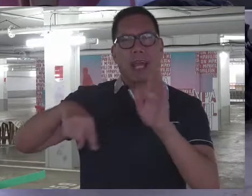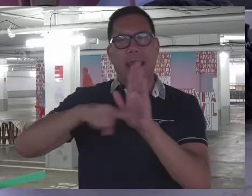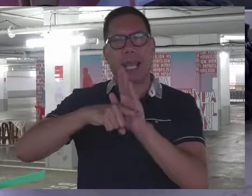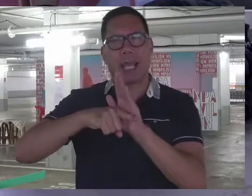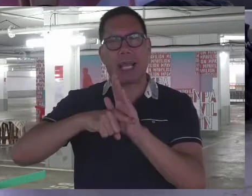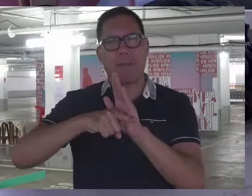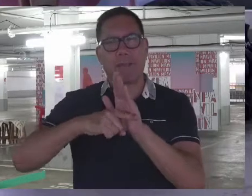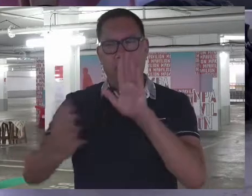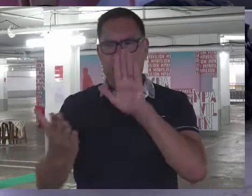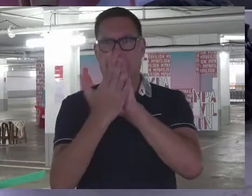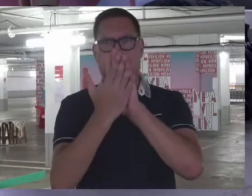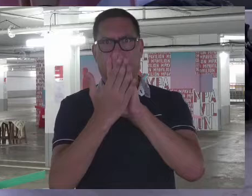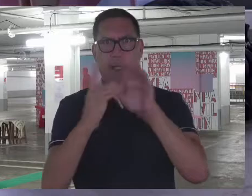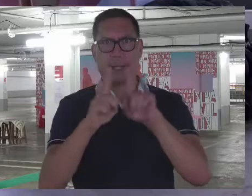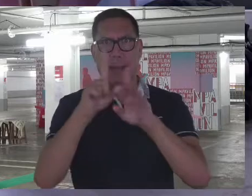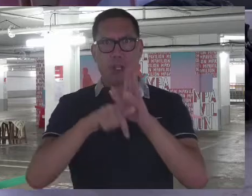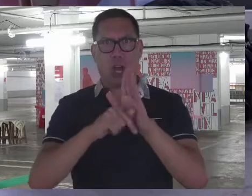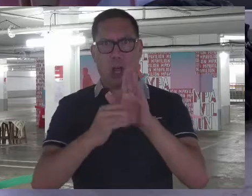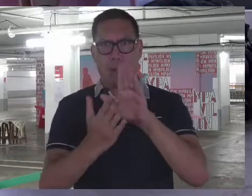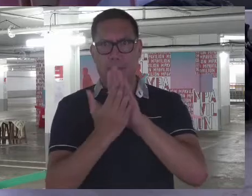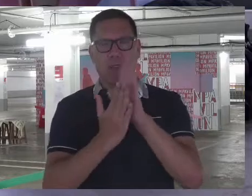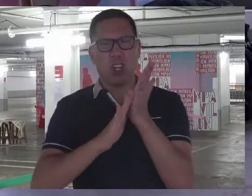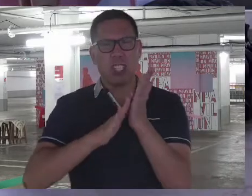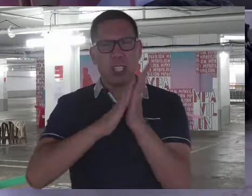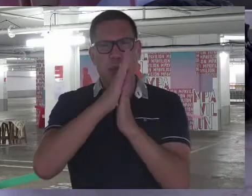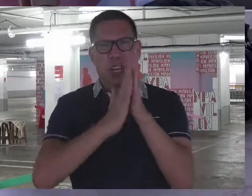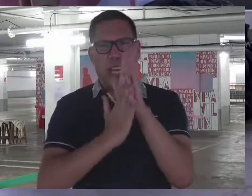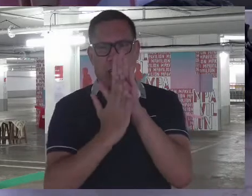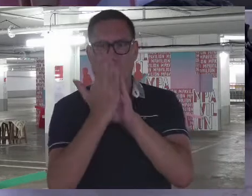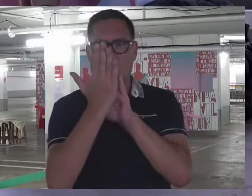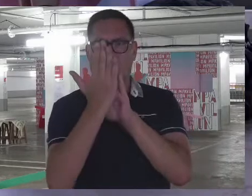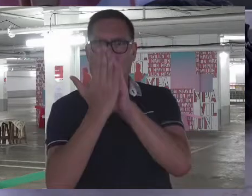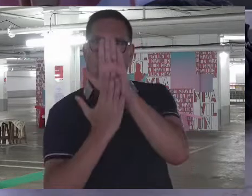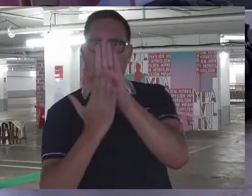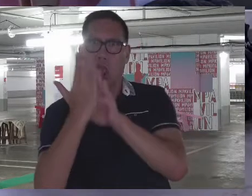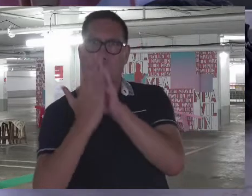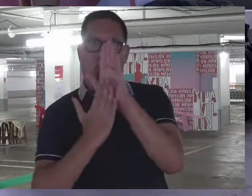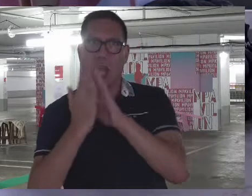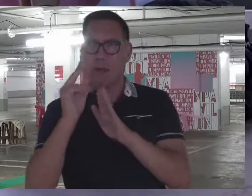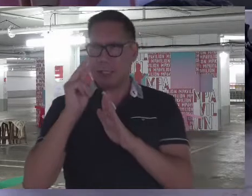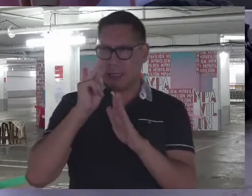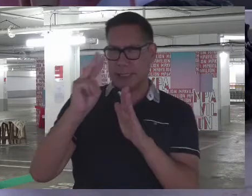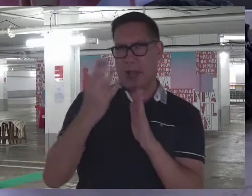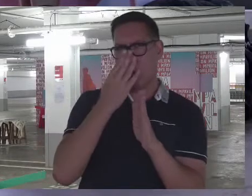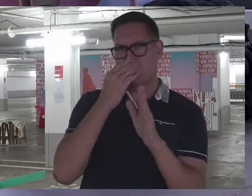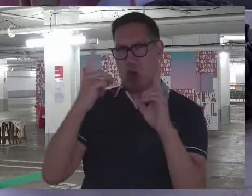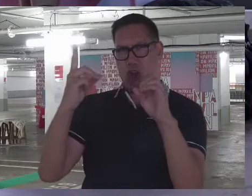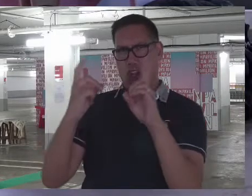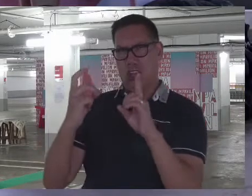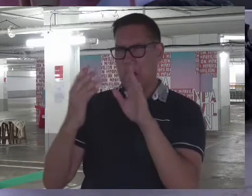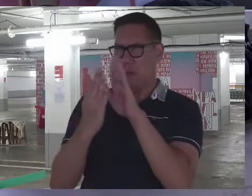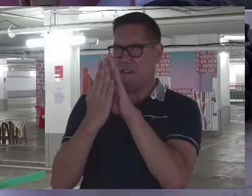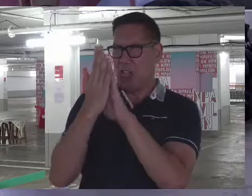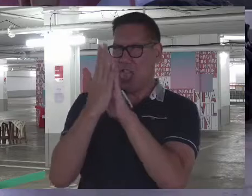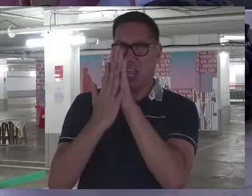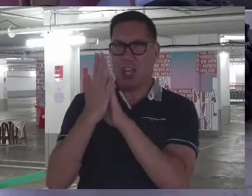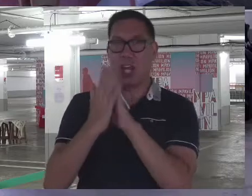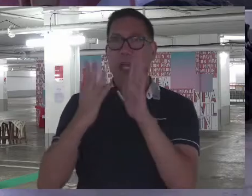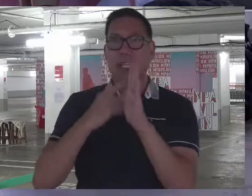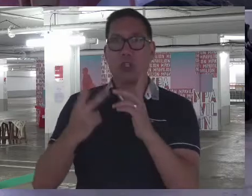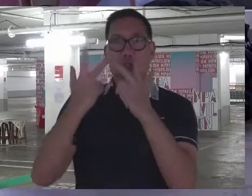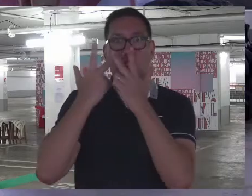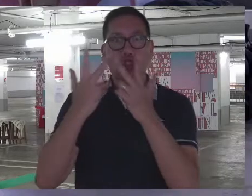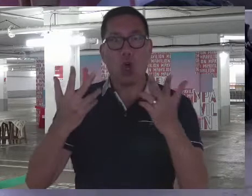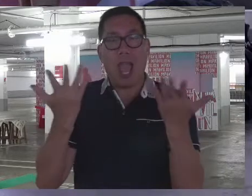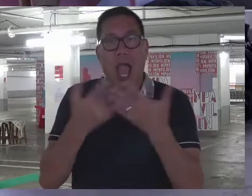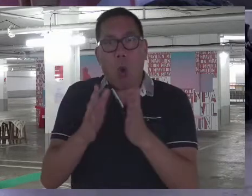same surface. It's a very slippery viewing system of looking at a photograph, and you need to reflect it into black